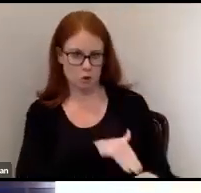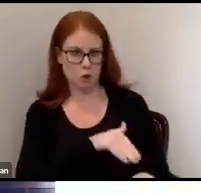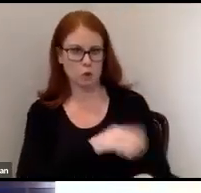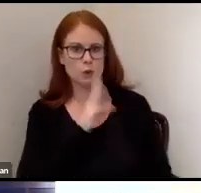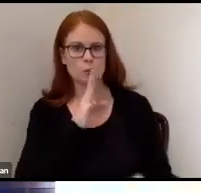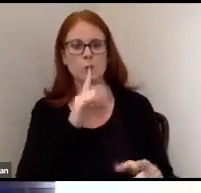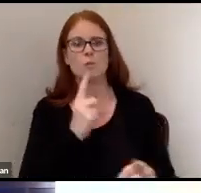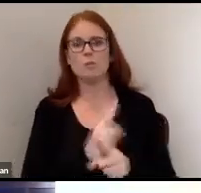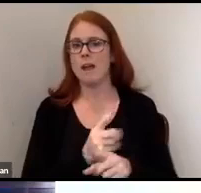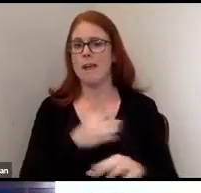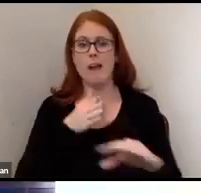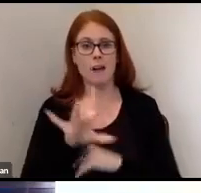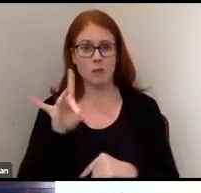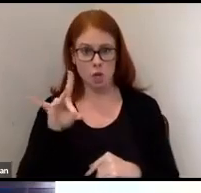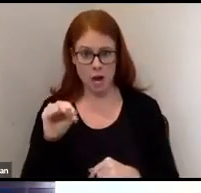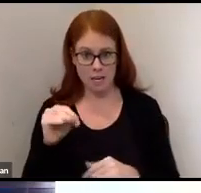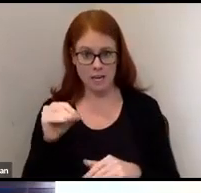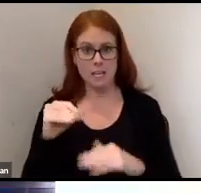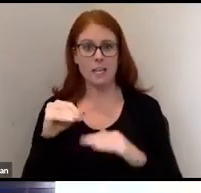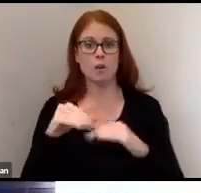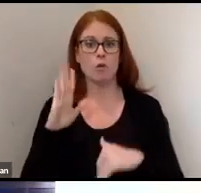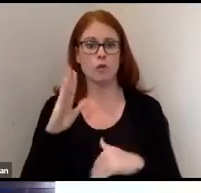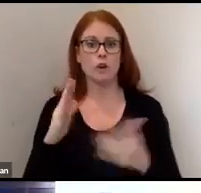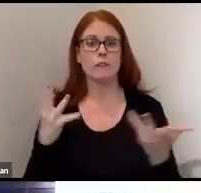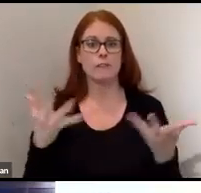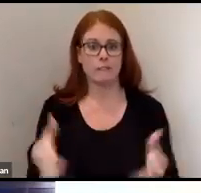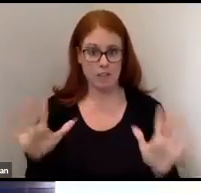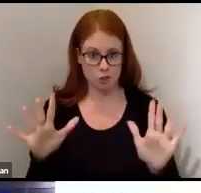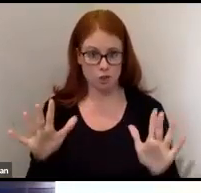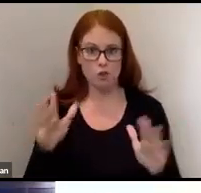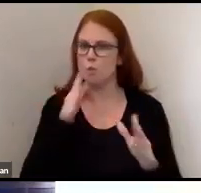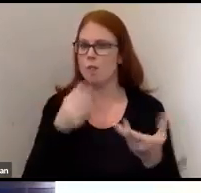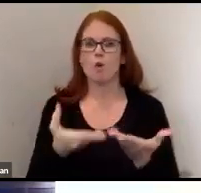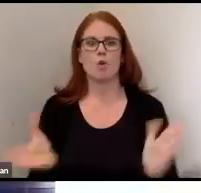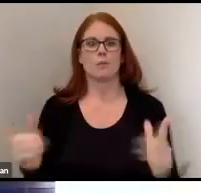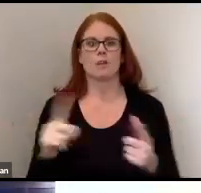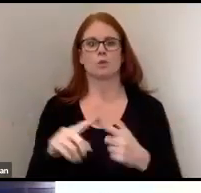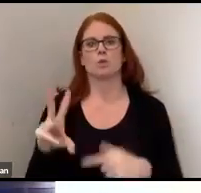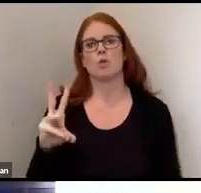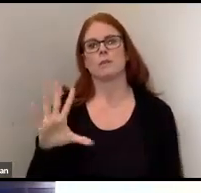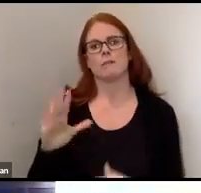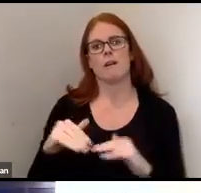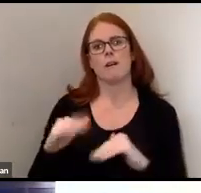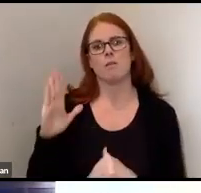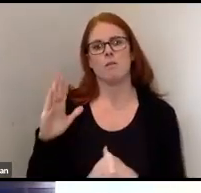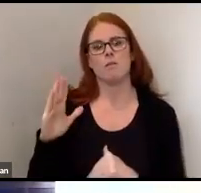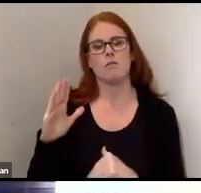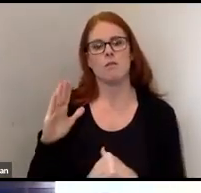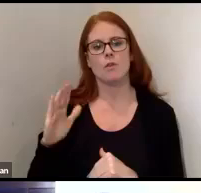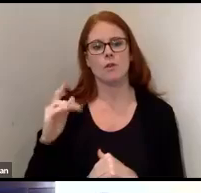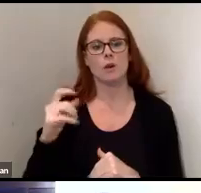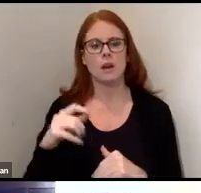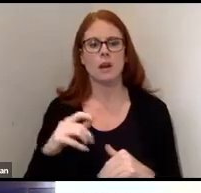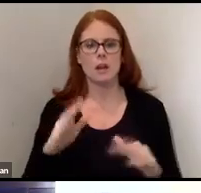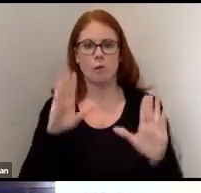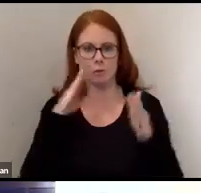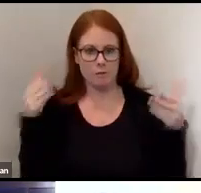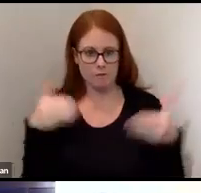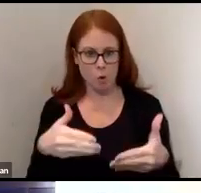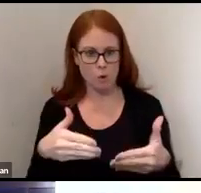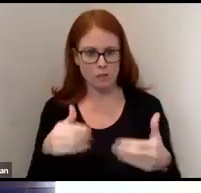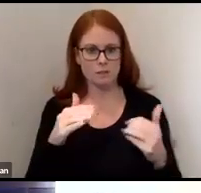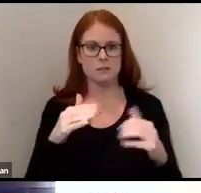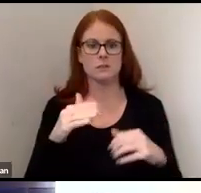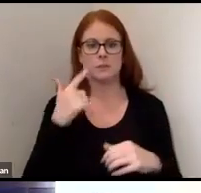just open it up for 65 plus. And again, the reasoning behind the focus is